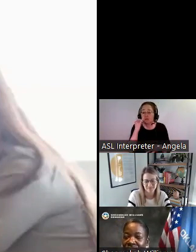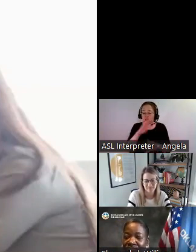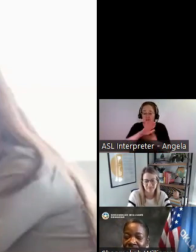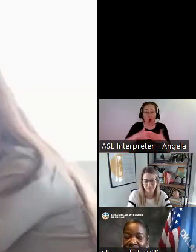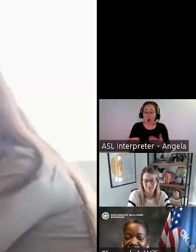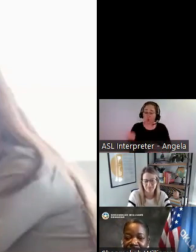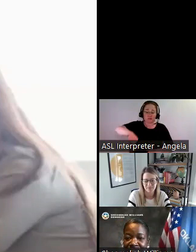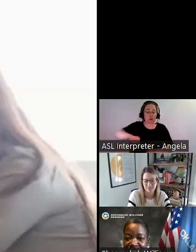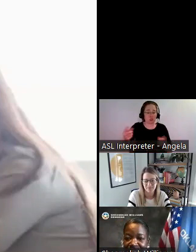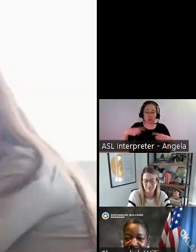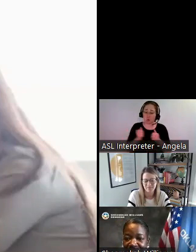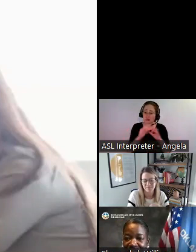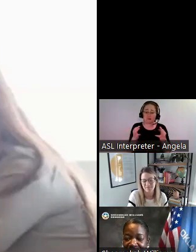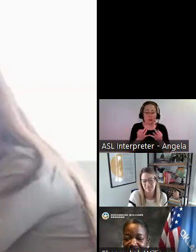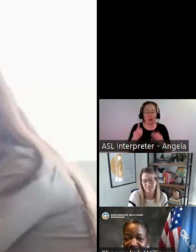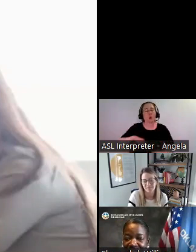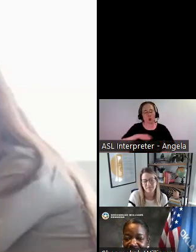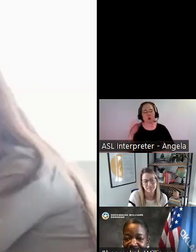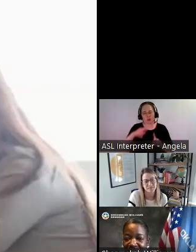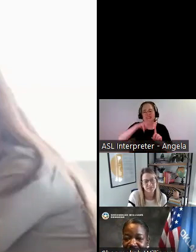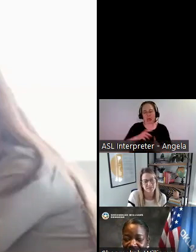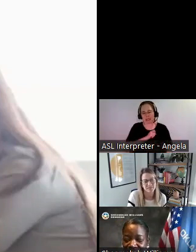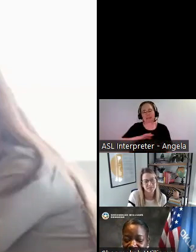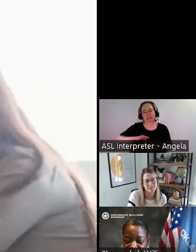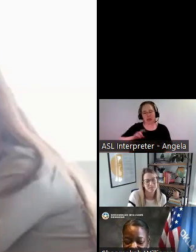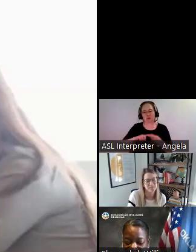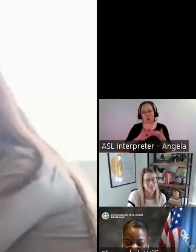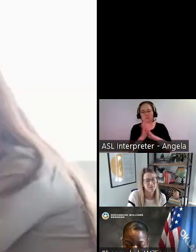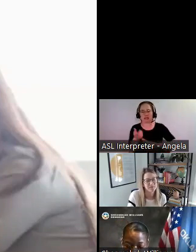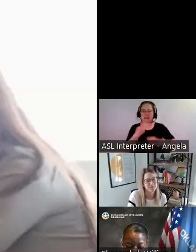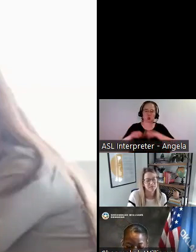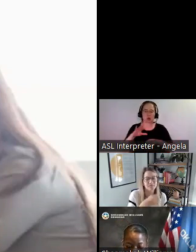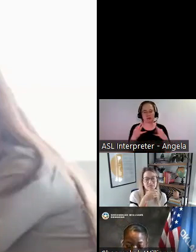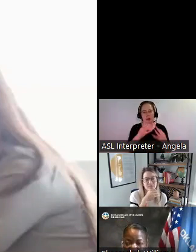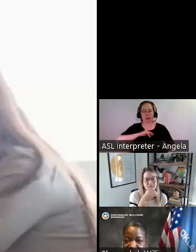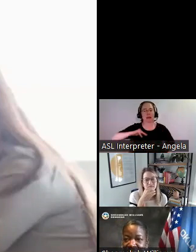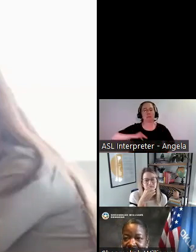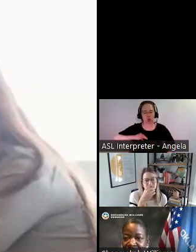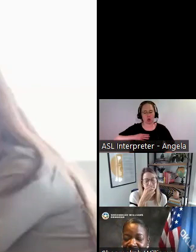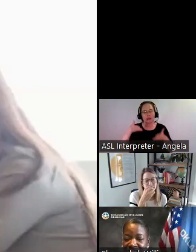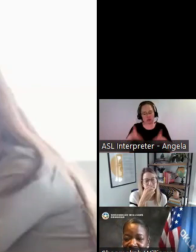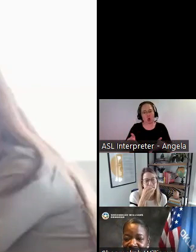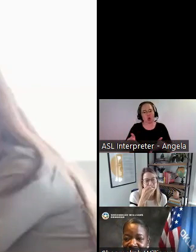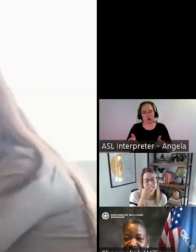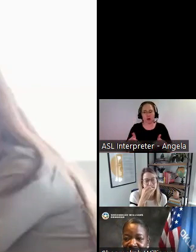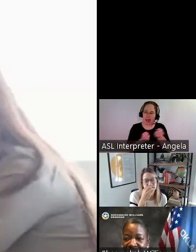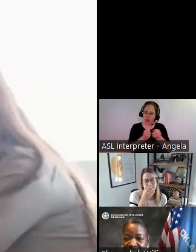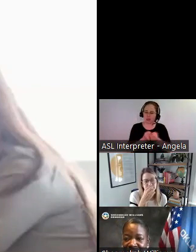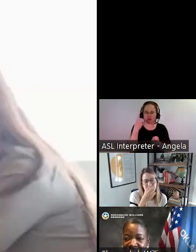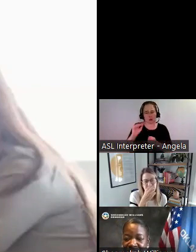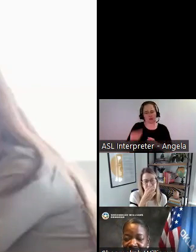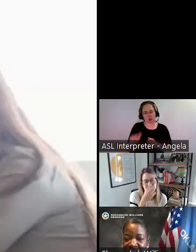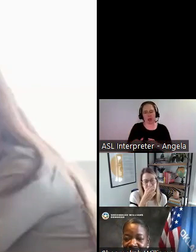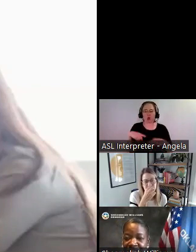to come in with the family, then we will assign one of our staff to be a surrogate family member that will be there and advocate for that child while they're in